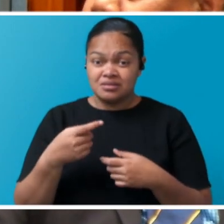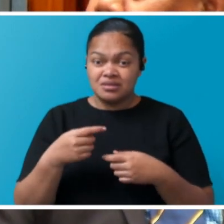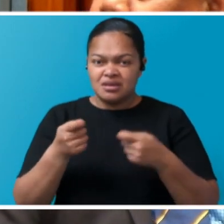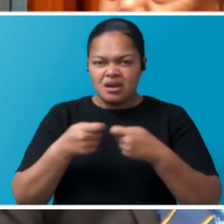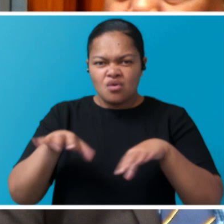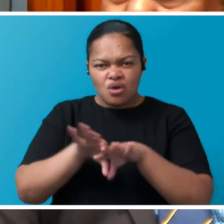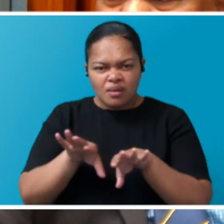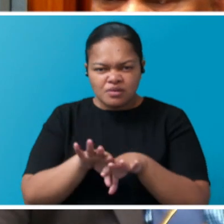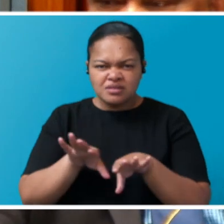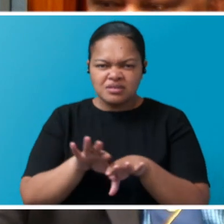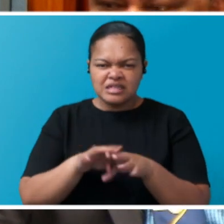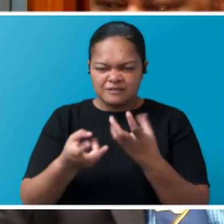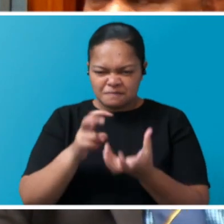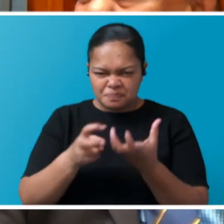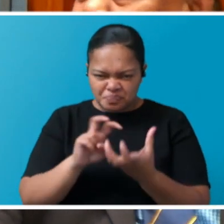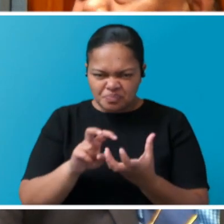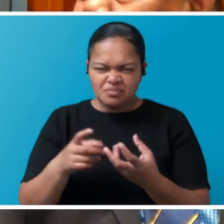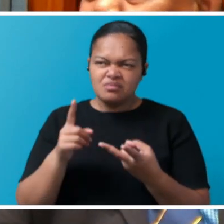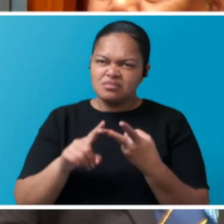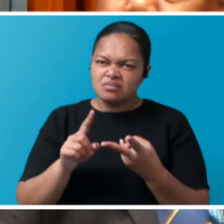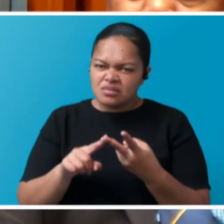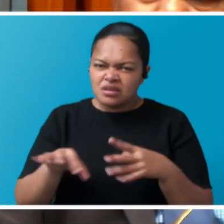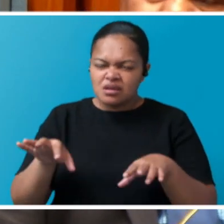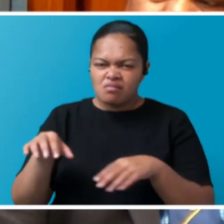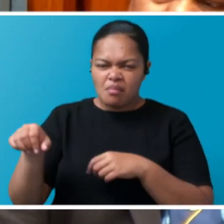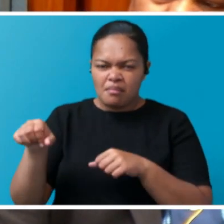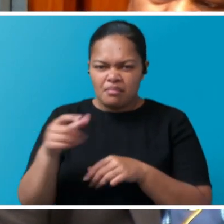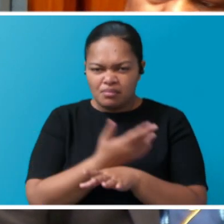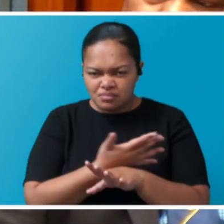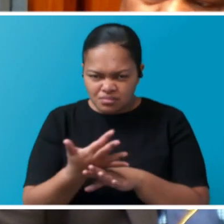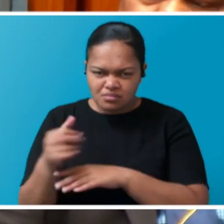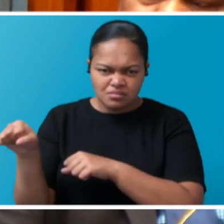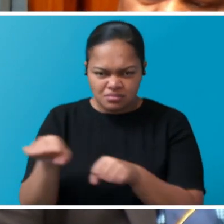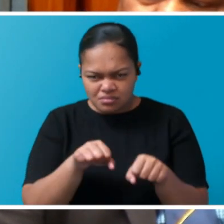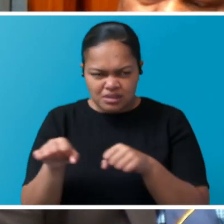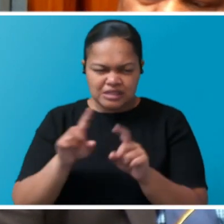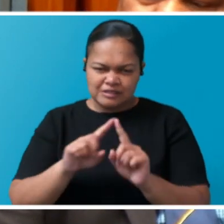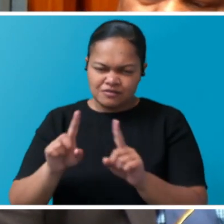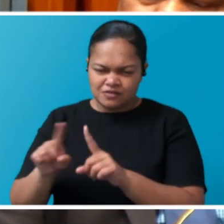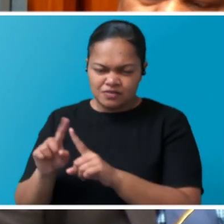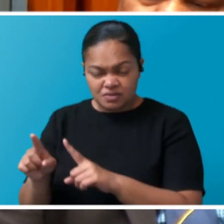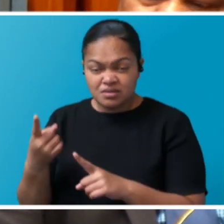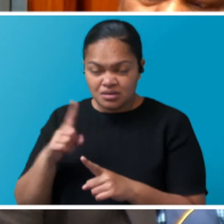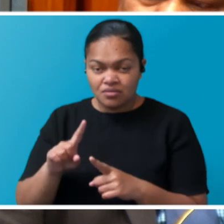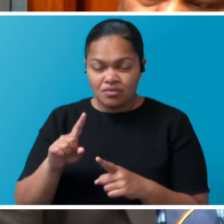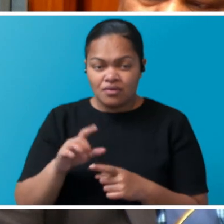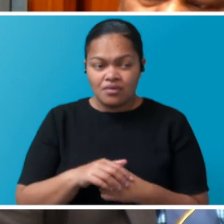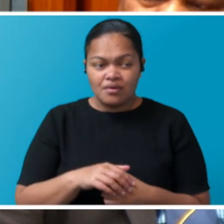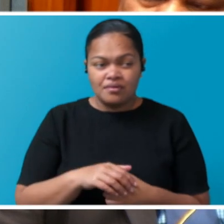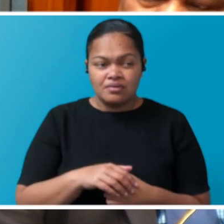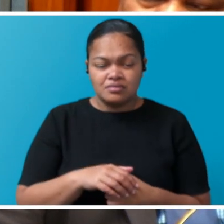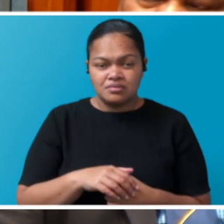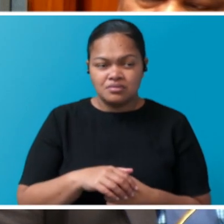tree shrub prunings, green waste from cleanup campaigns, and as well as cyclone cleanups and waste from